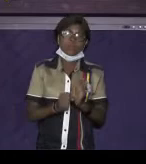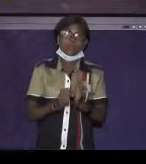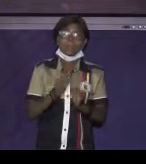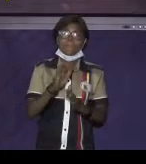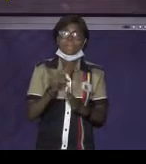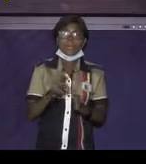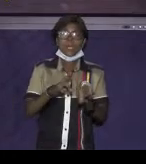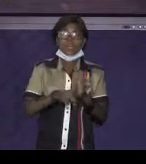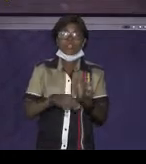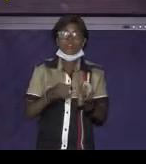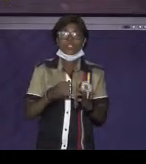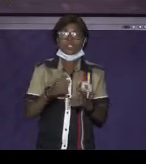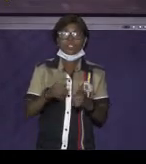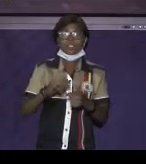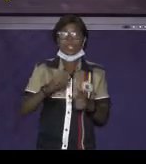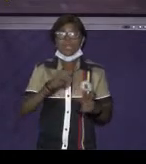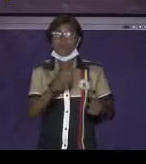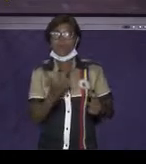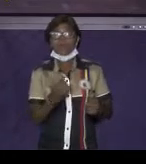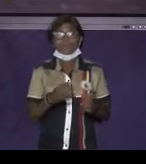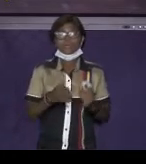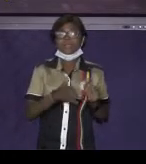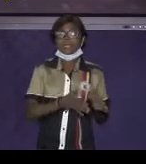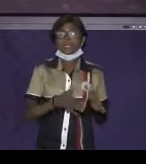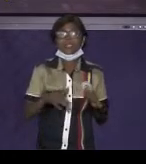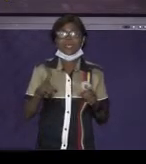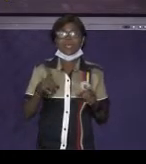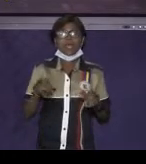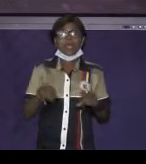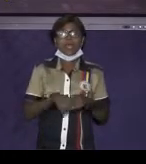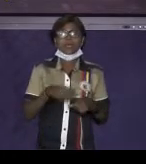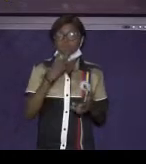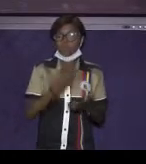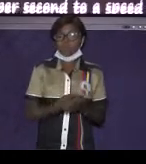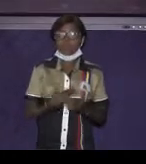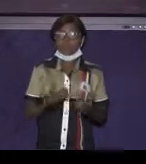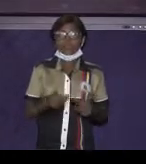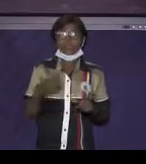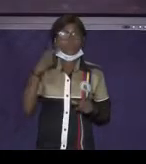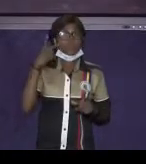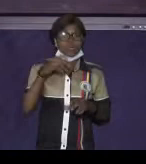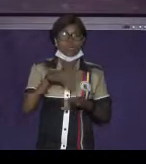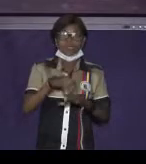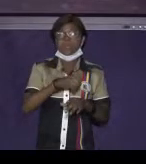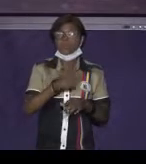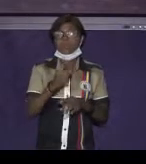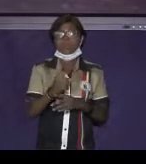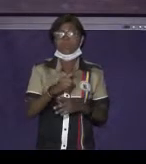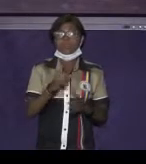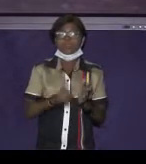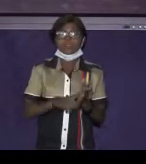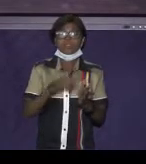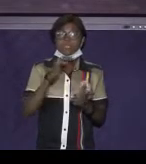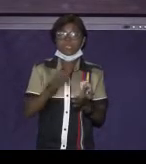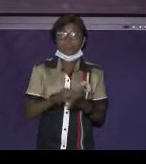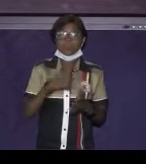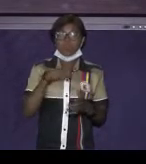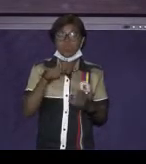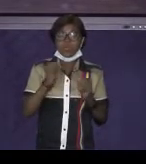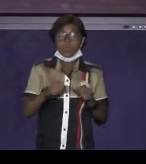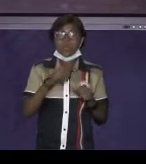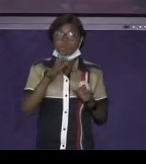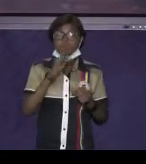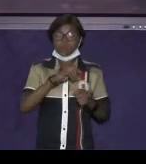the other side as well in the same ratio, and you will get your answer. Let's look at another one. This says that we have to